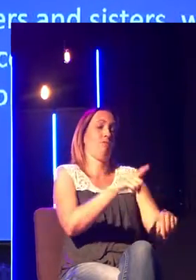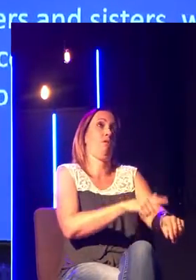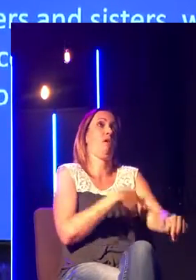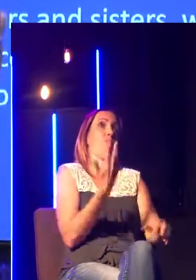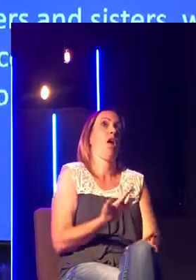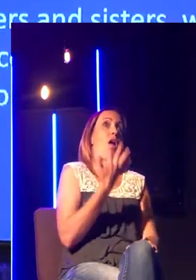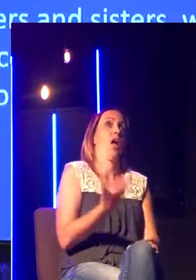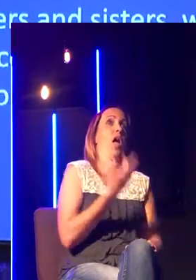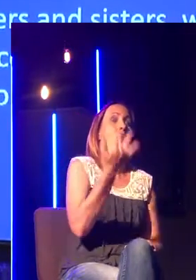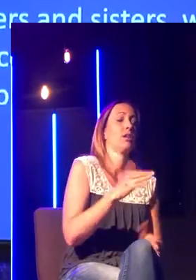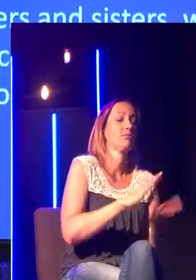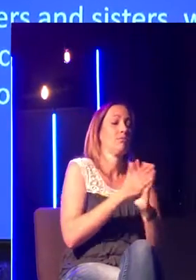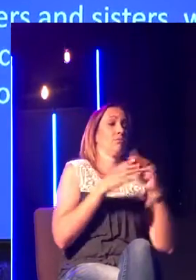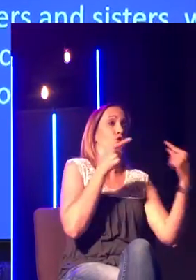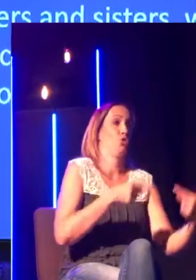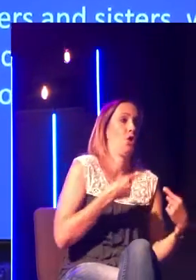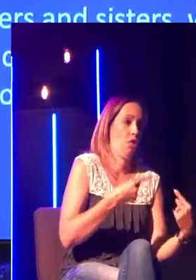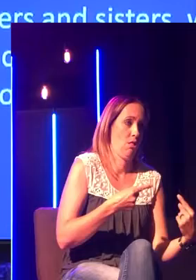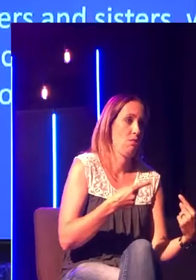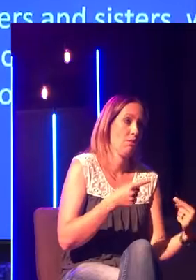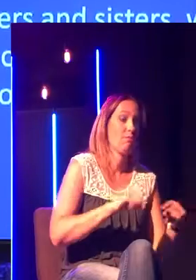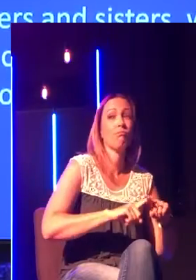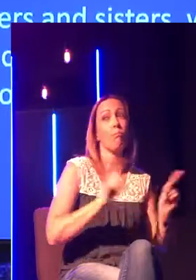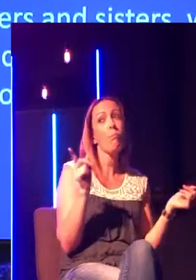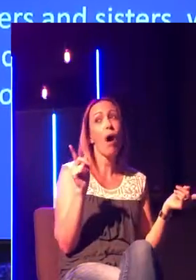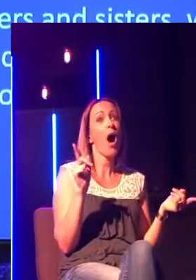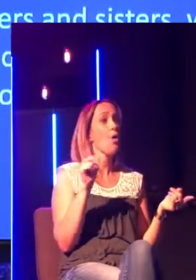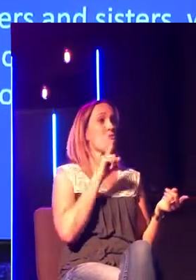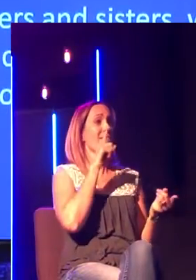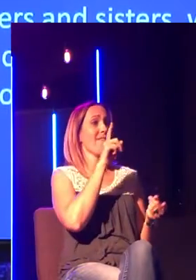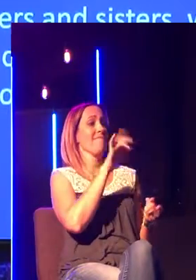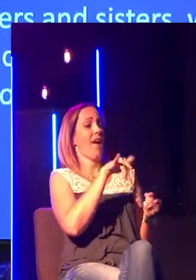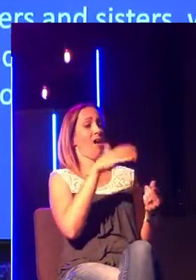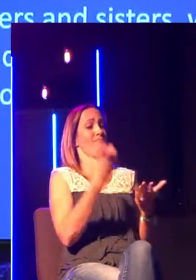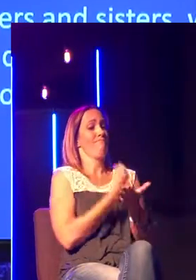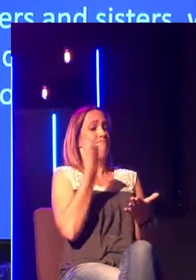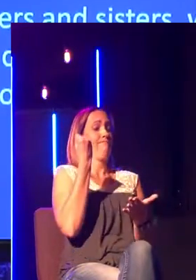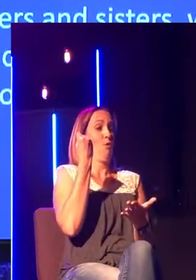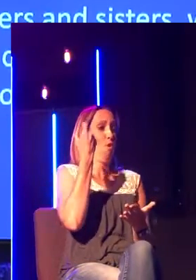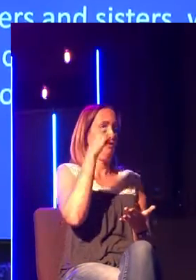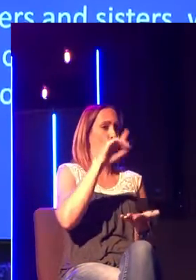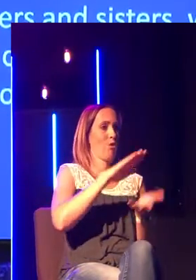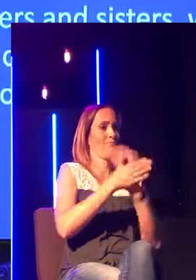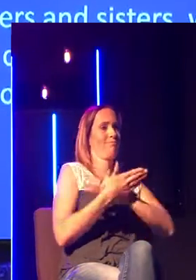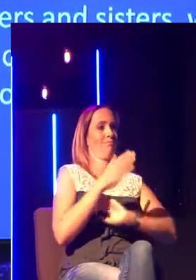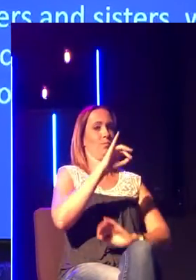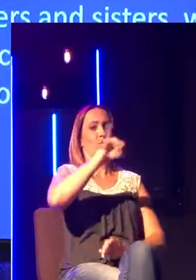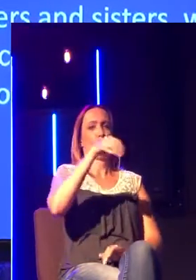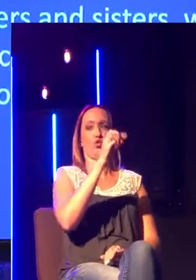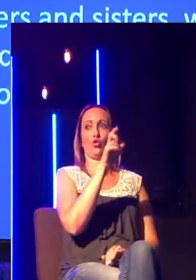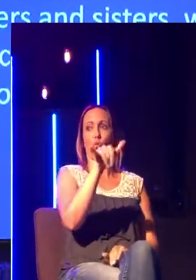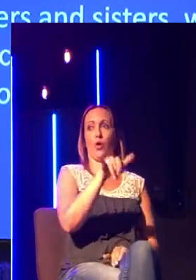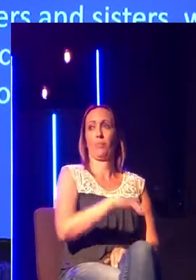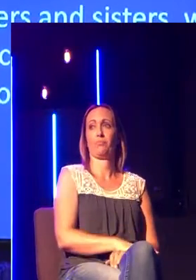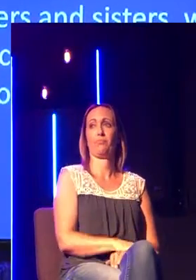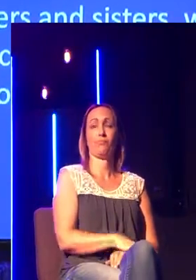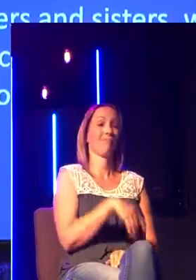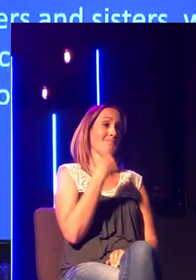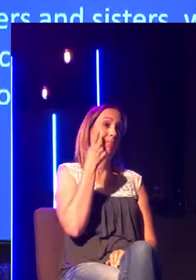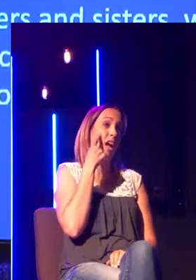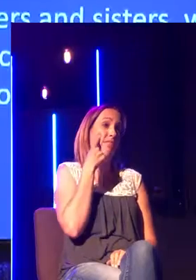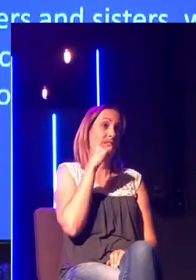order. But it is an opportunity for joy. I believe this, that joy is a